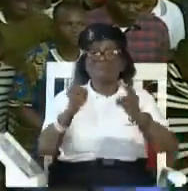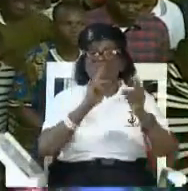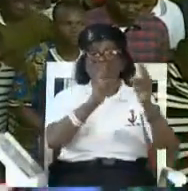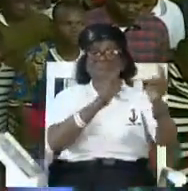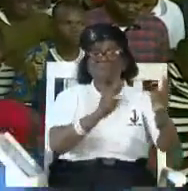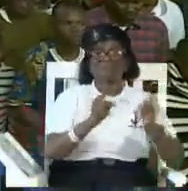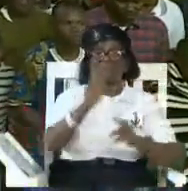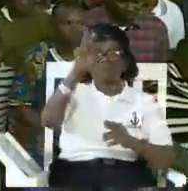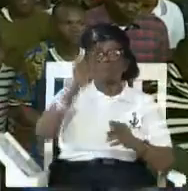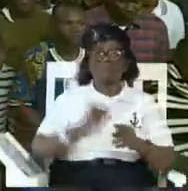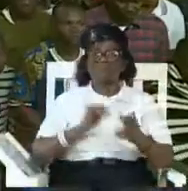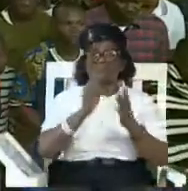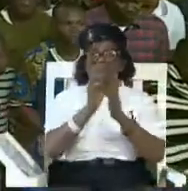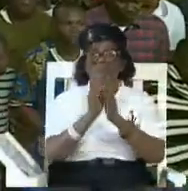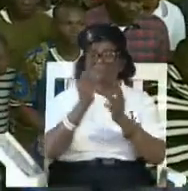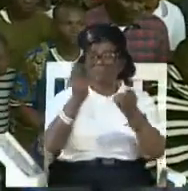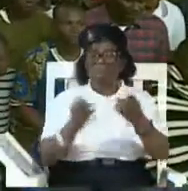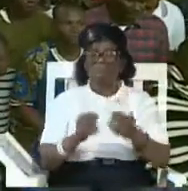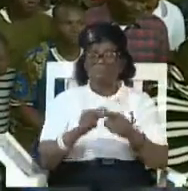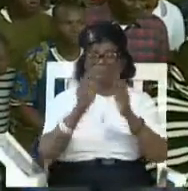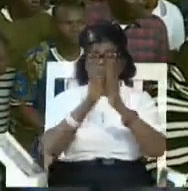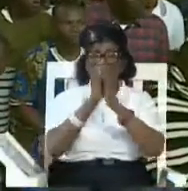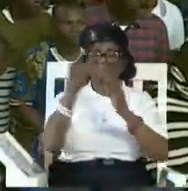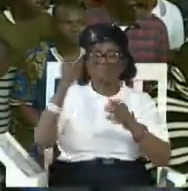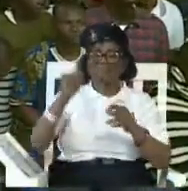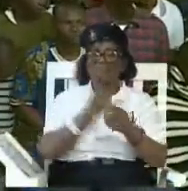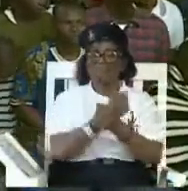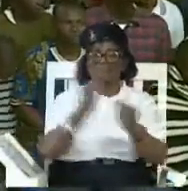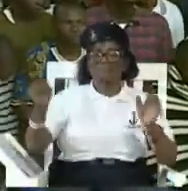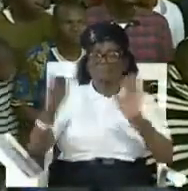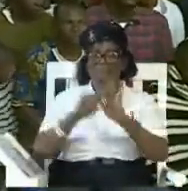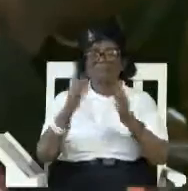We want to pray for salvation now.